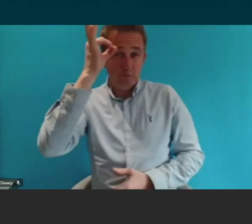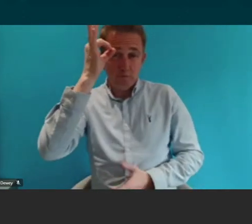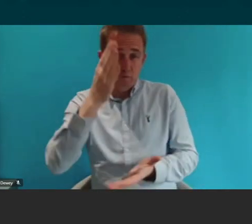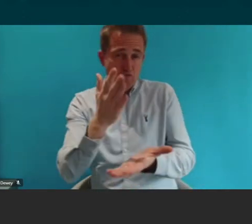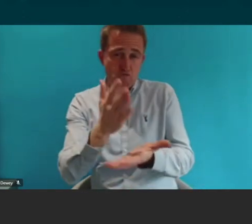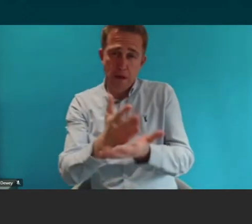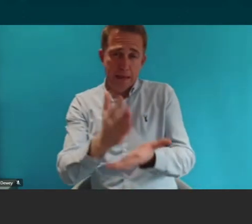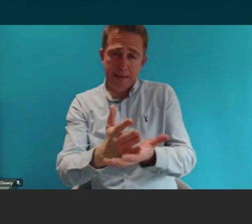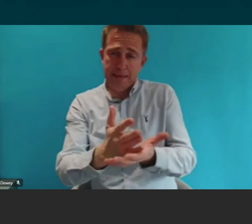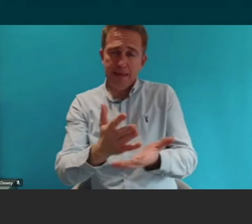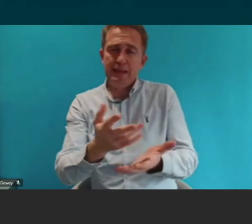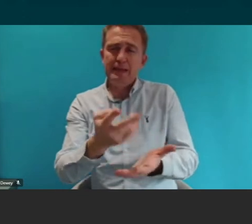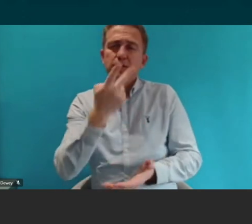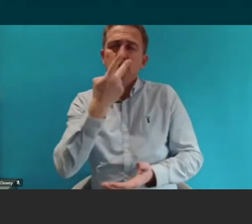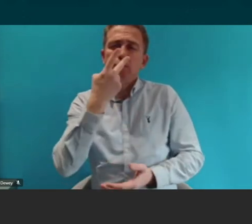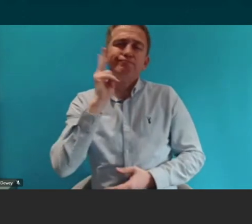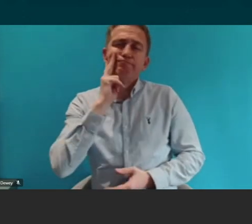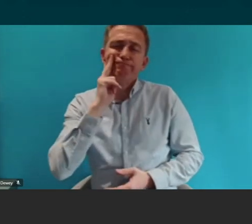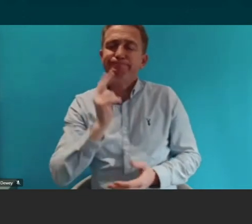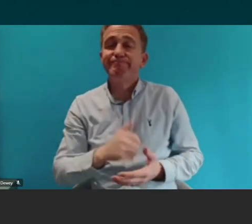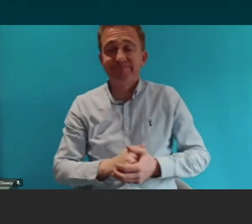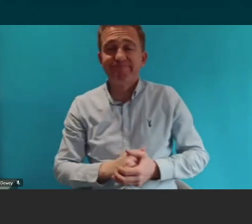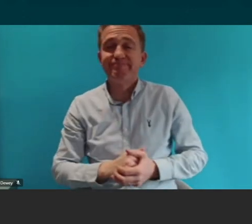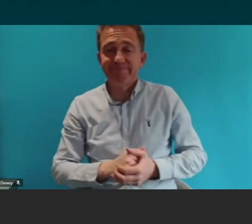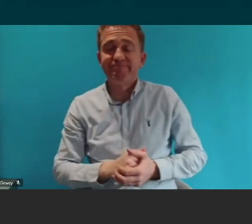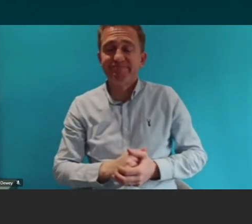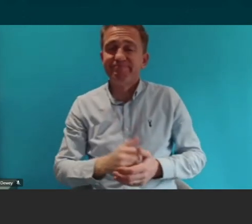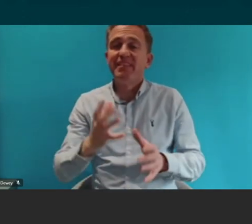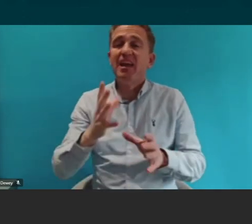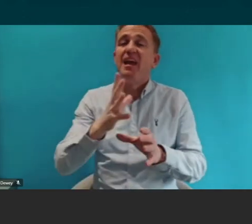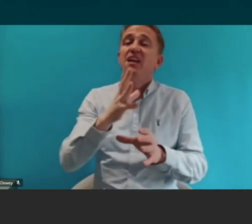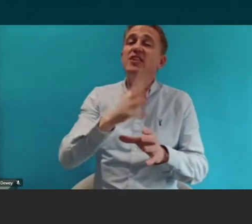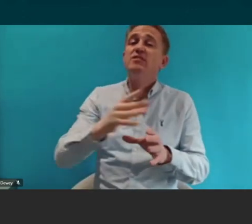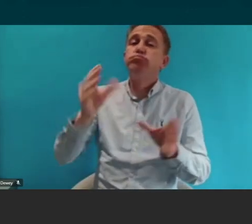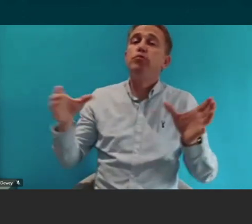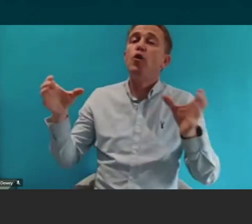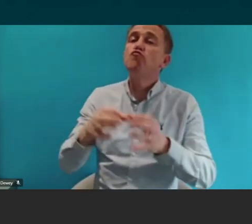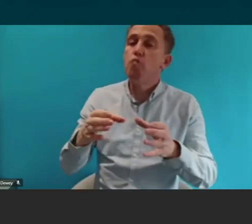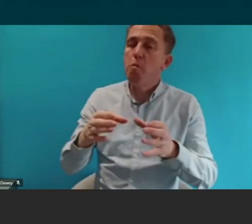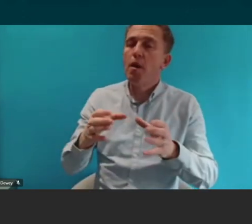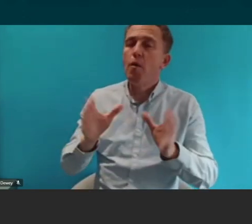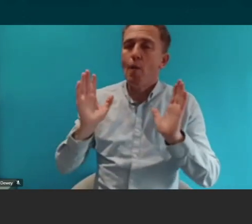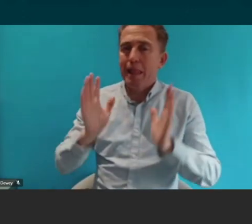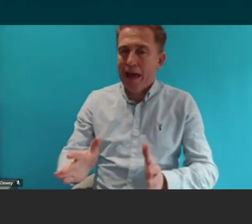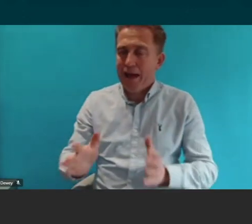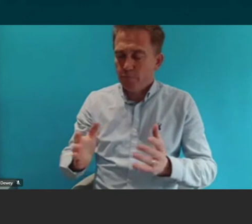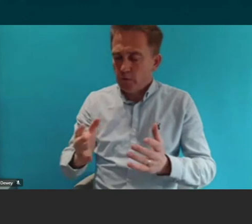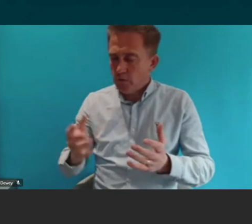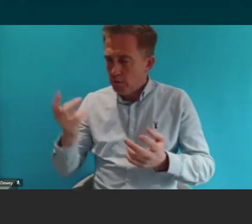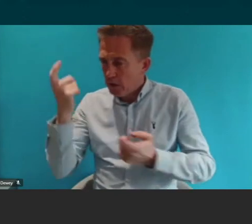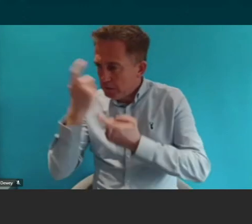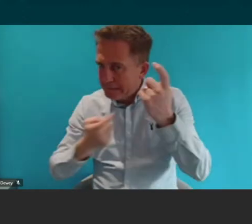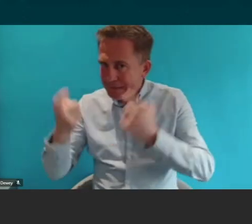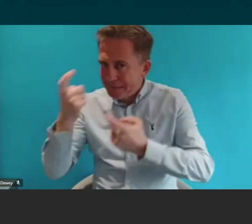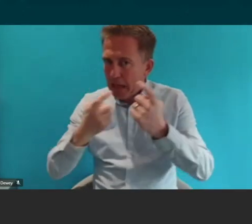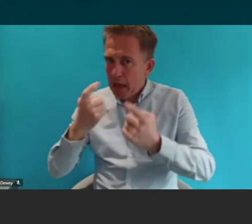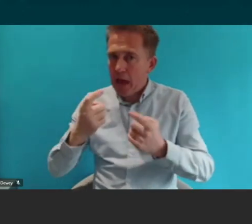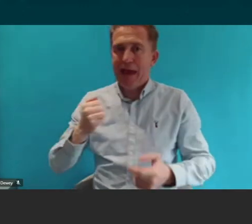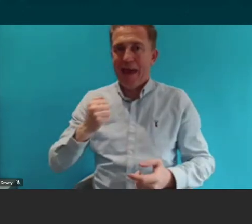sham. We as a Conservative group will now reconsider our position in that respect in